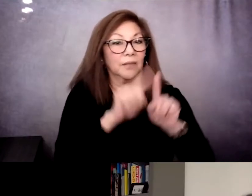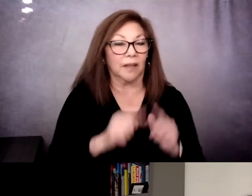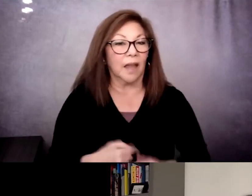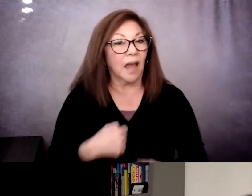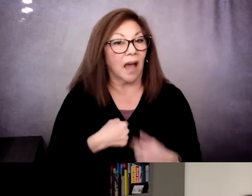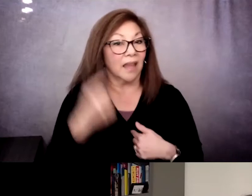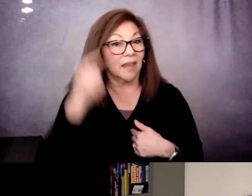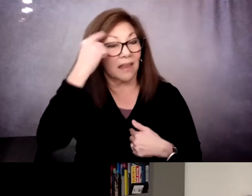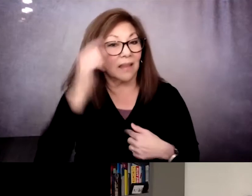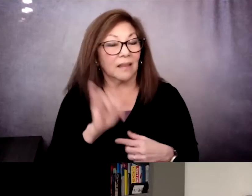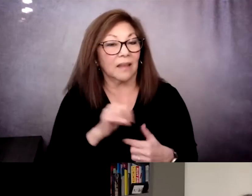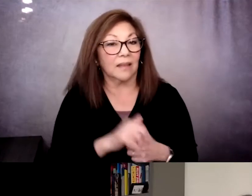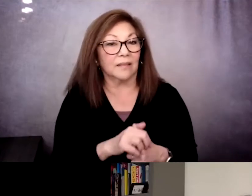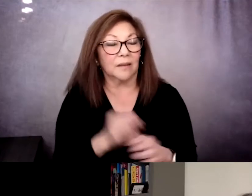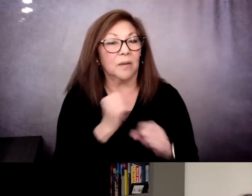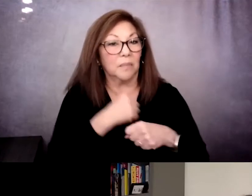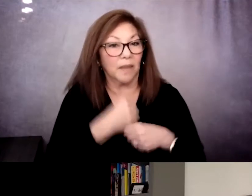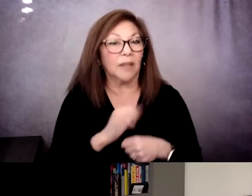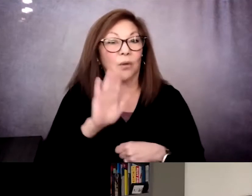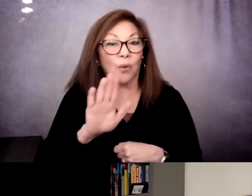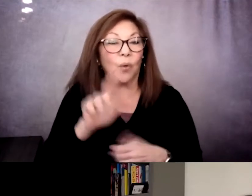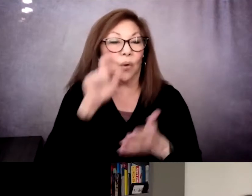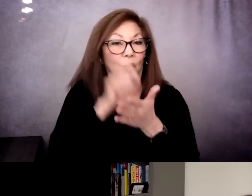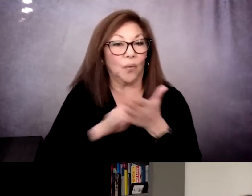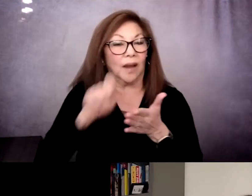that that makes your writing